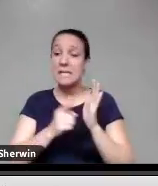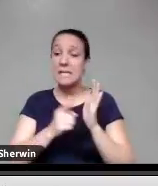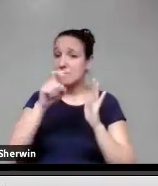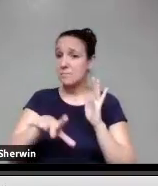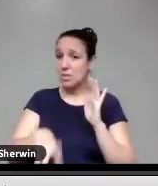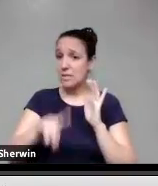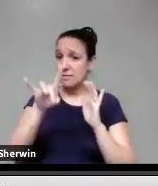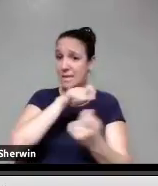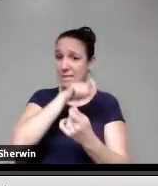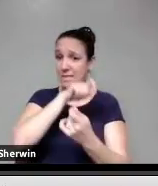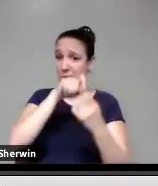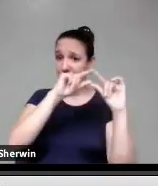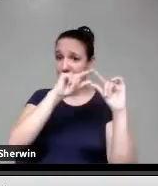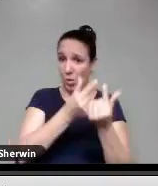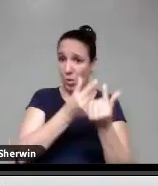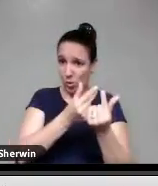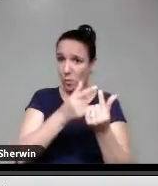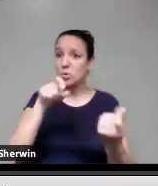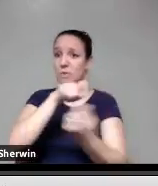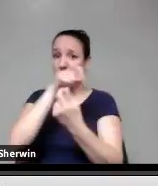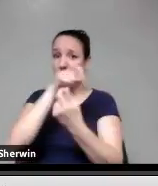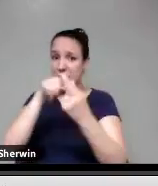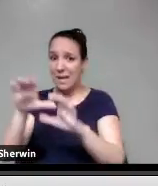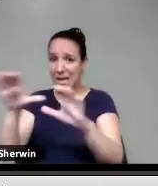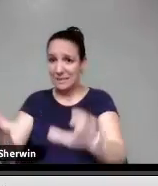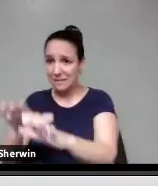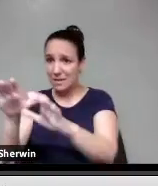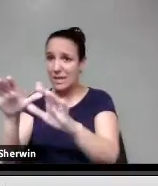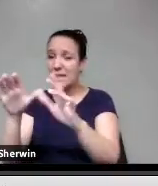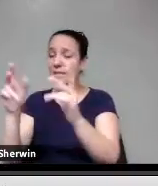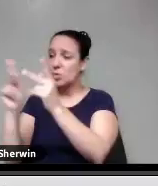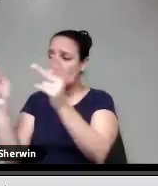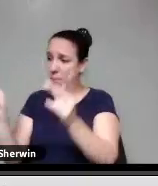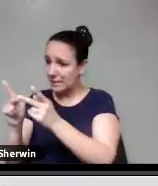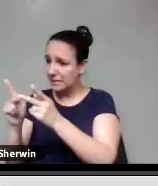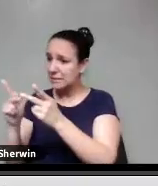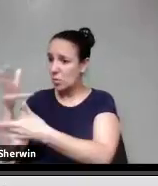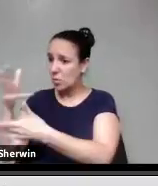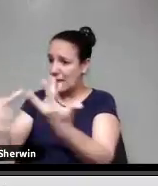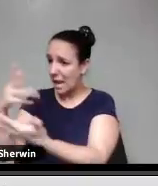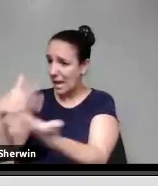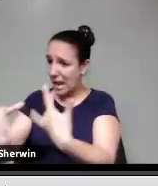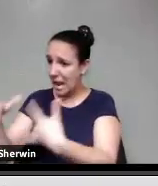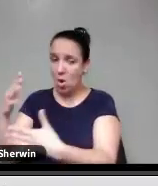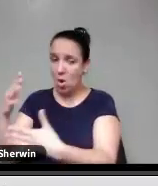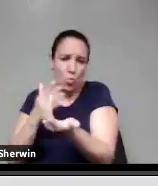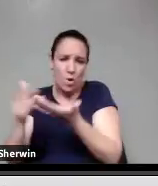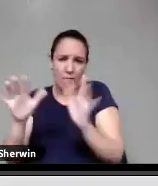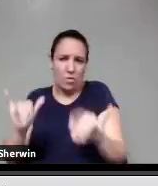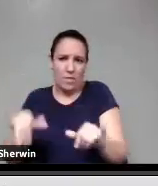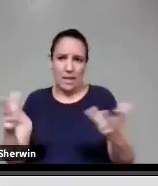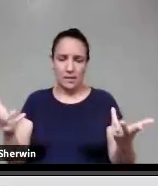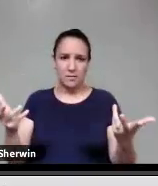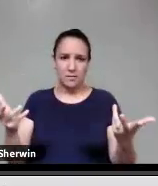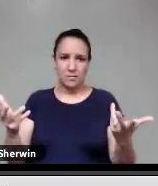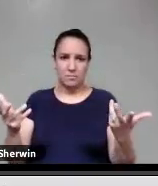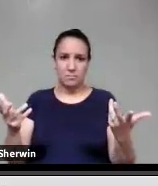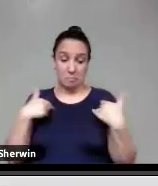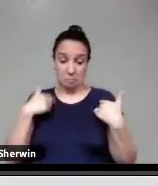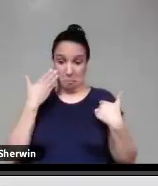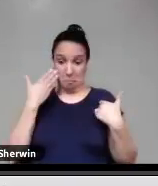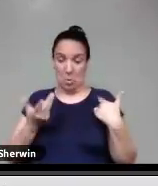the activities that they participate in or the places they hang out. Wherever that might be. We don't really